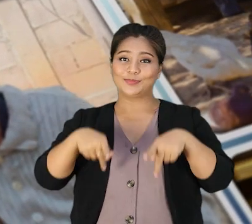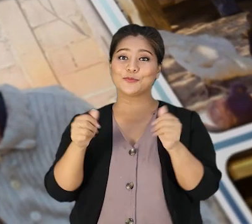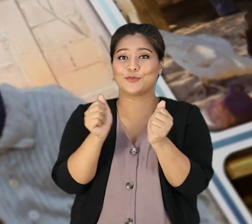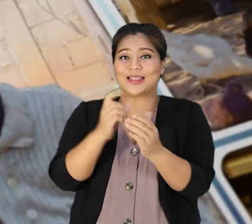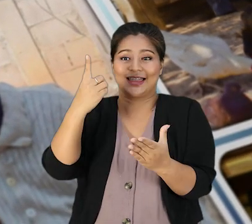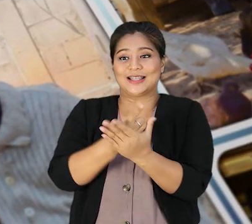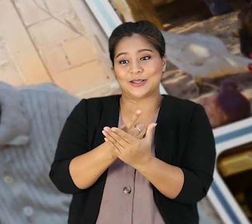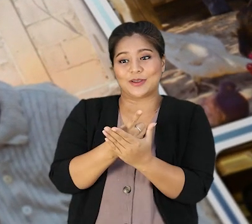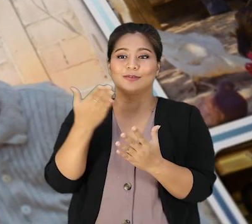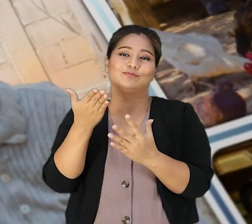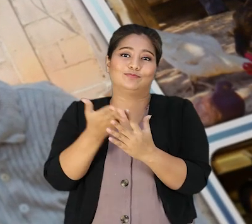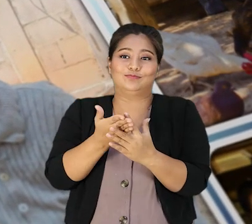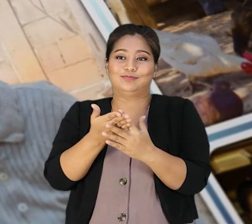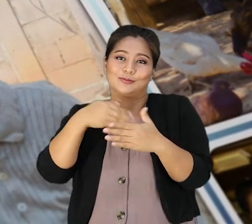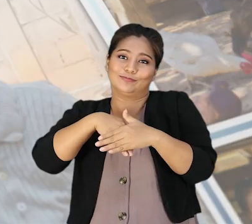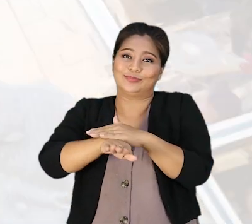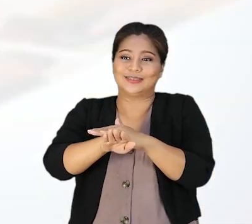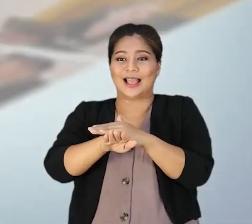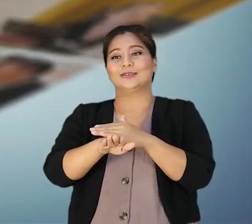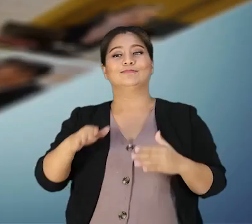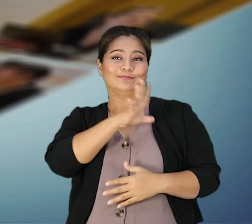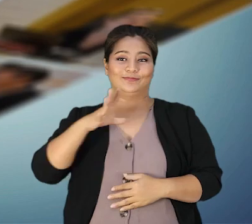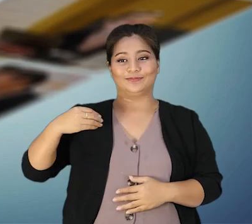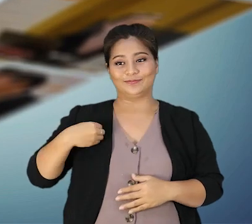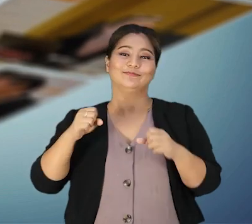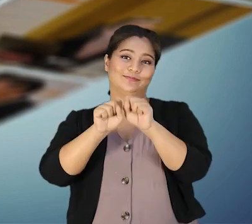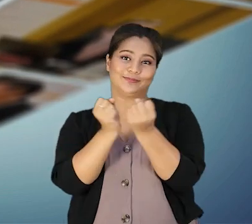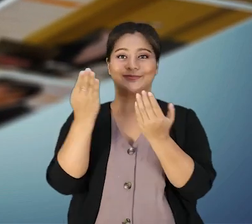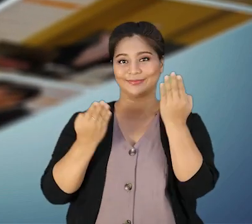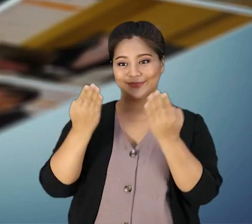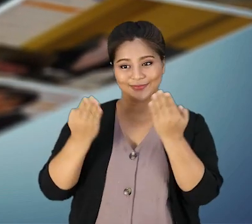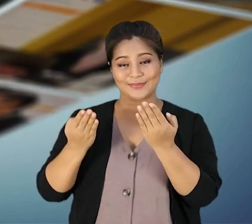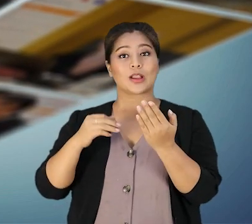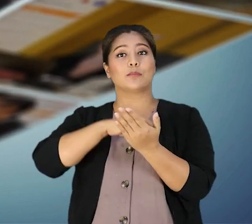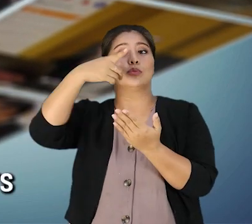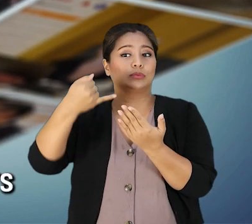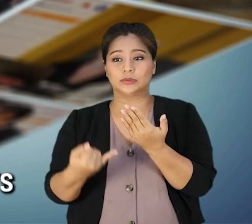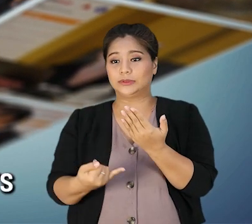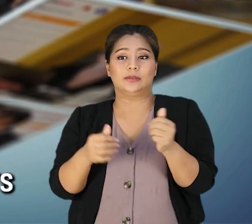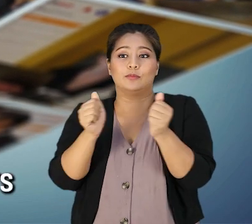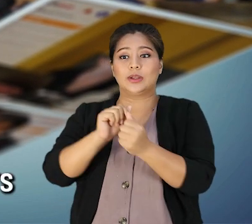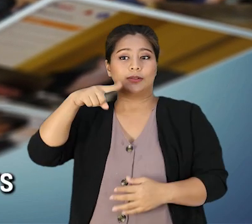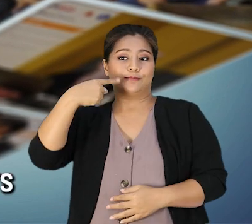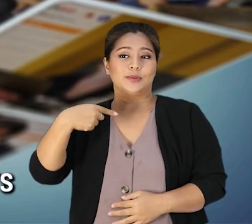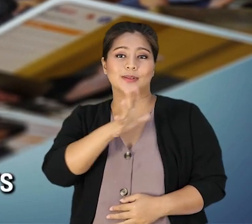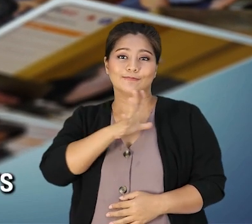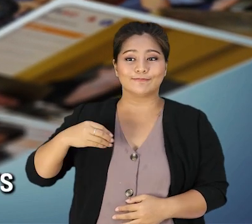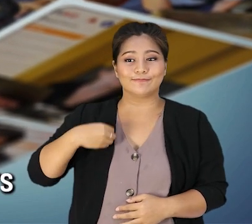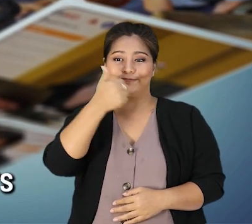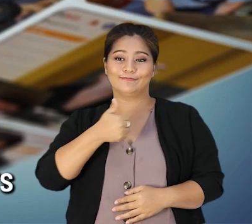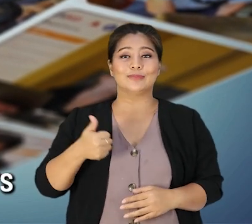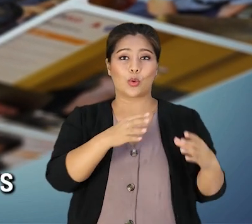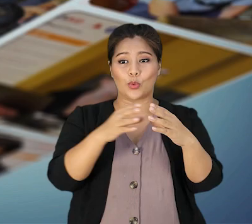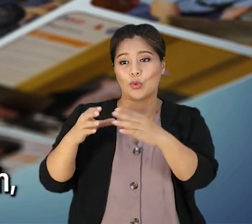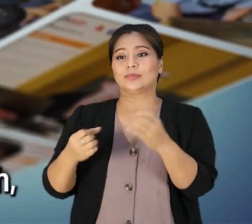of persons with disabilities through equal access to health and social services. The project partnered with the public and